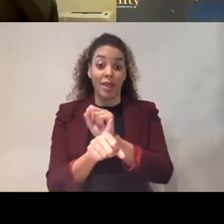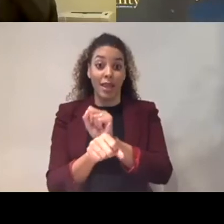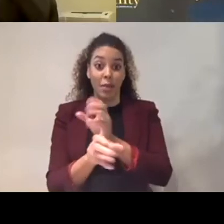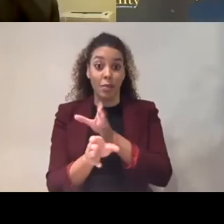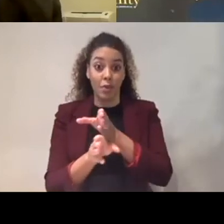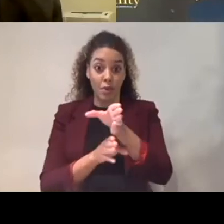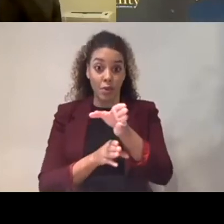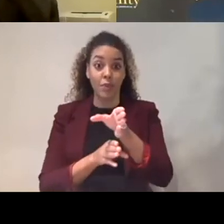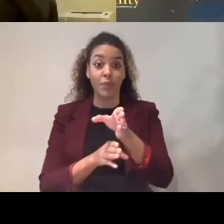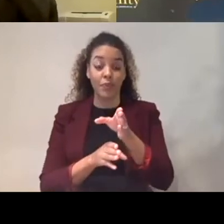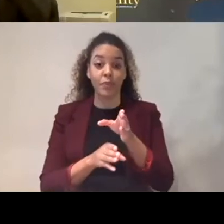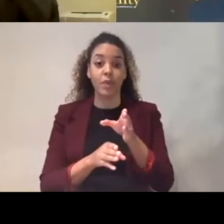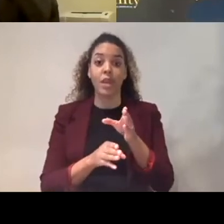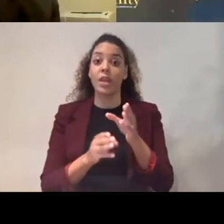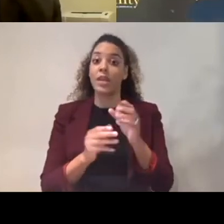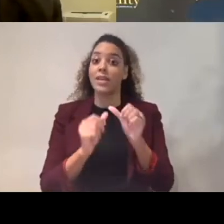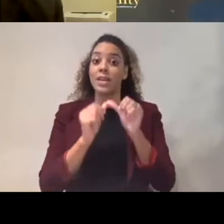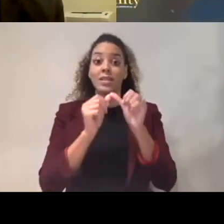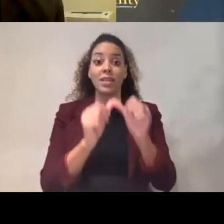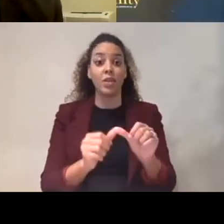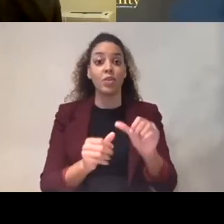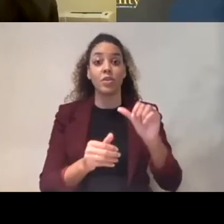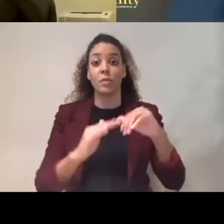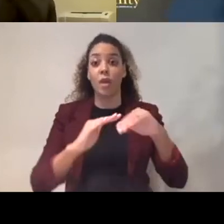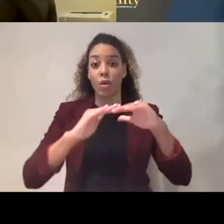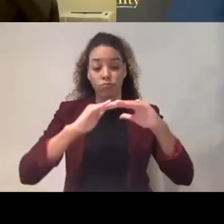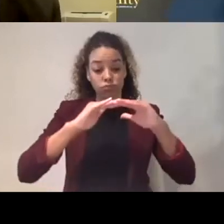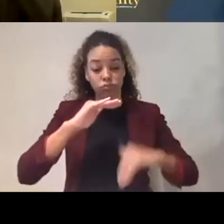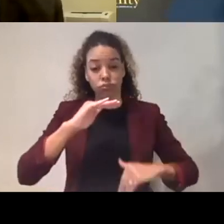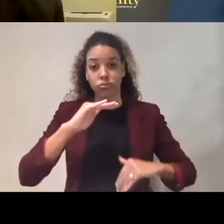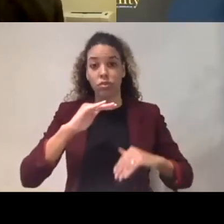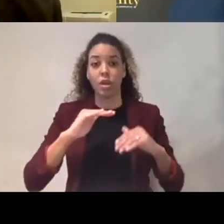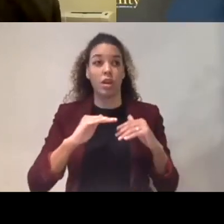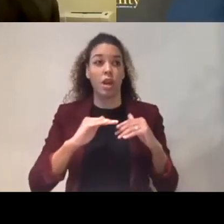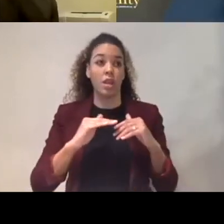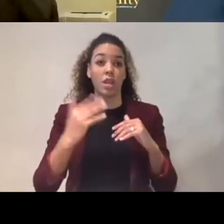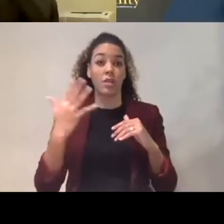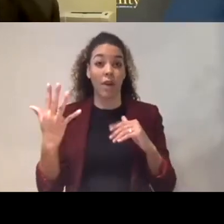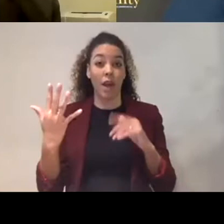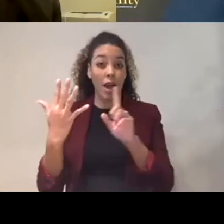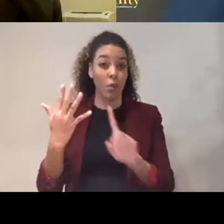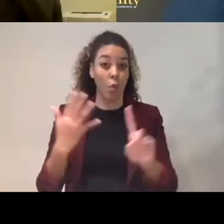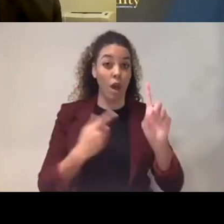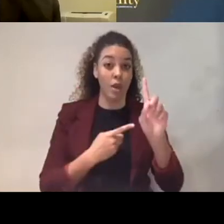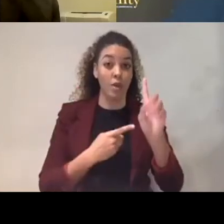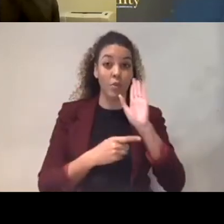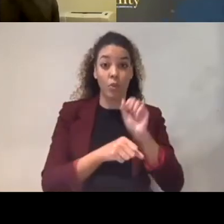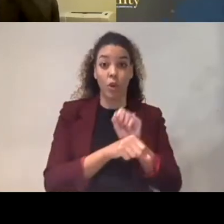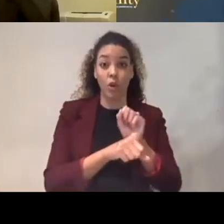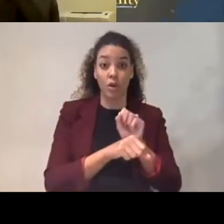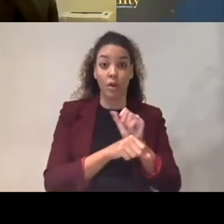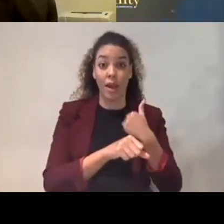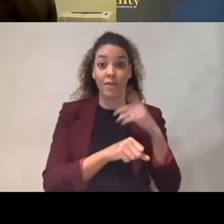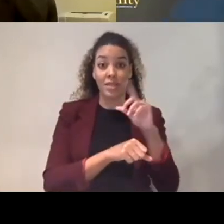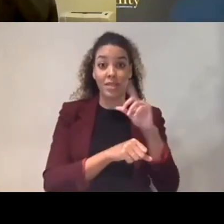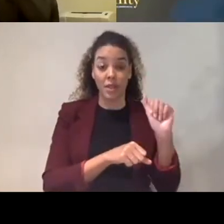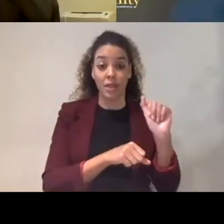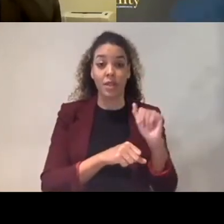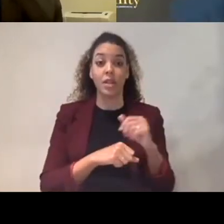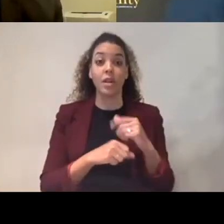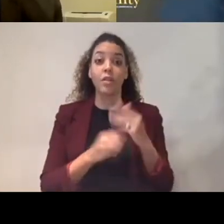disabilities continues to be lower, far lower than it should. It's about 1 in 5, whereas it's about 3 in 5 for the general